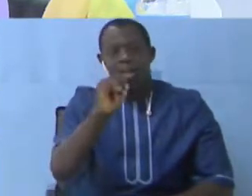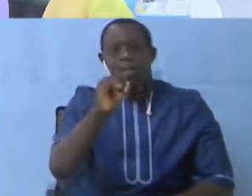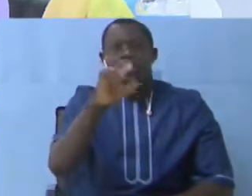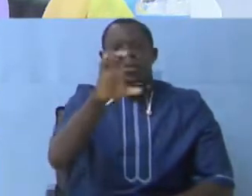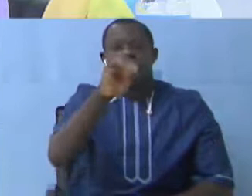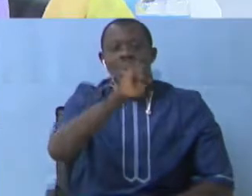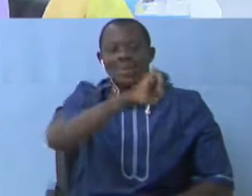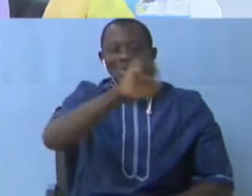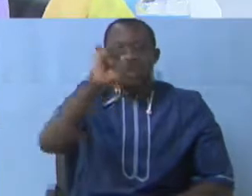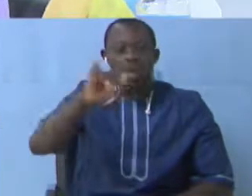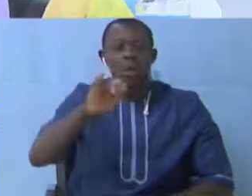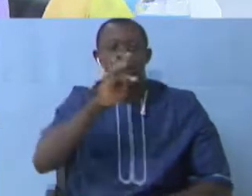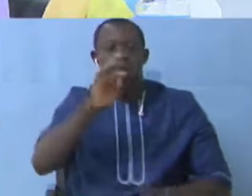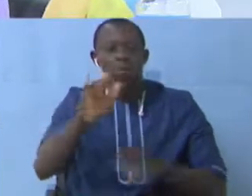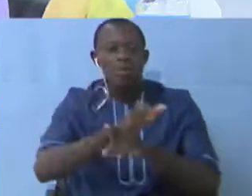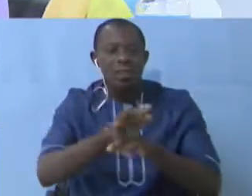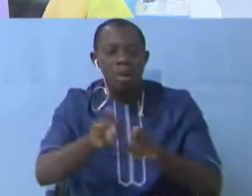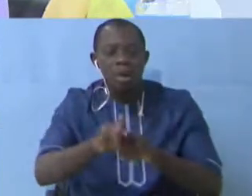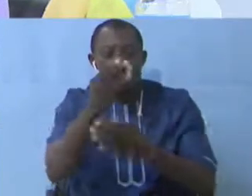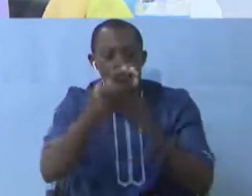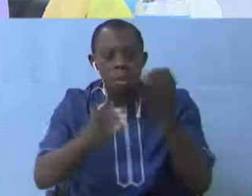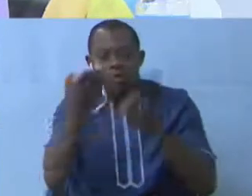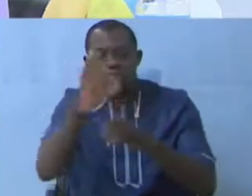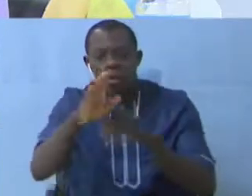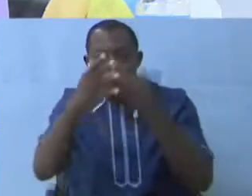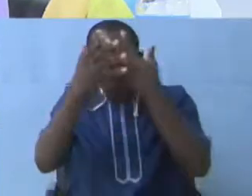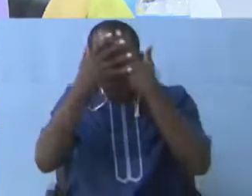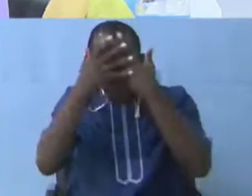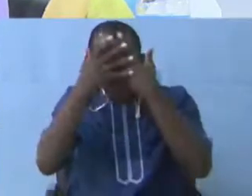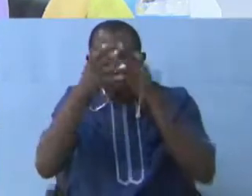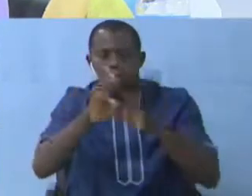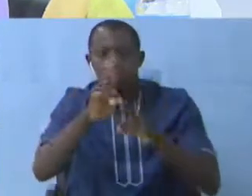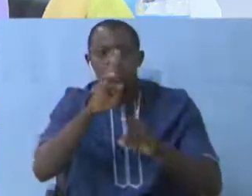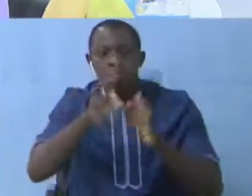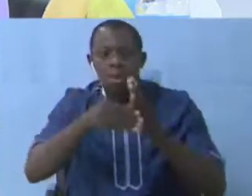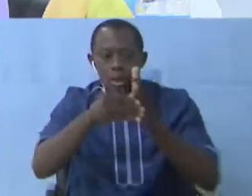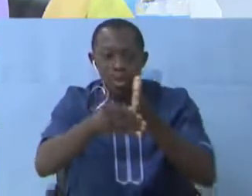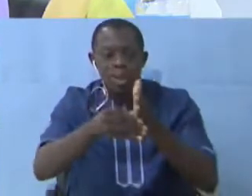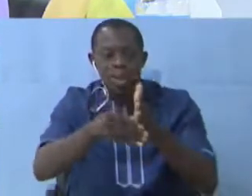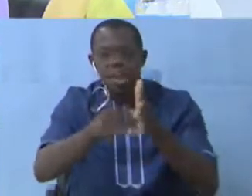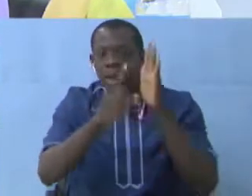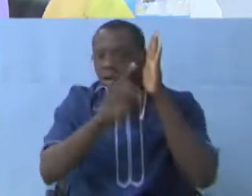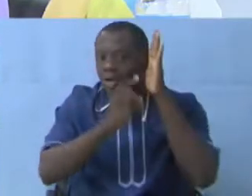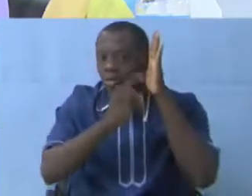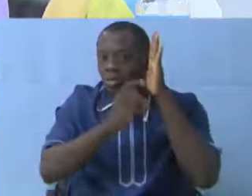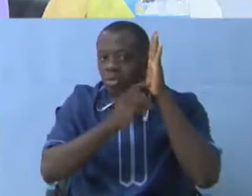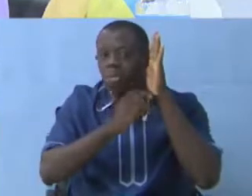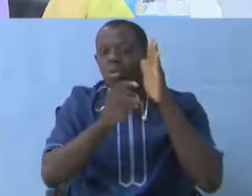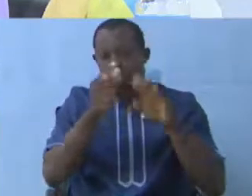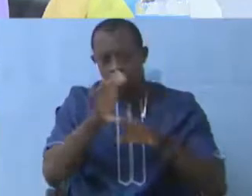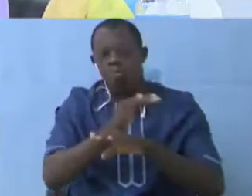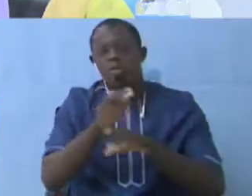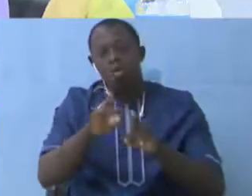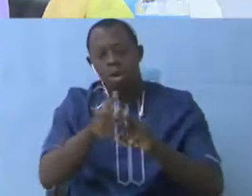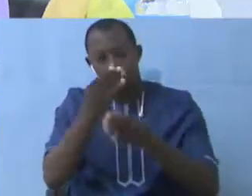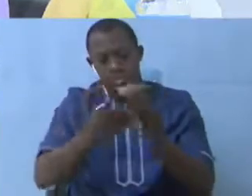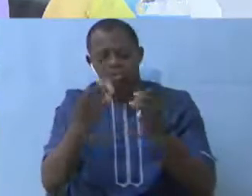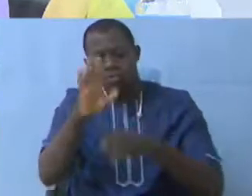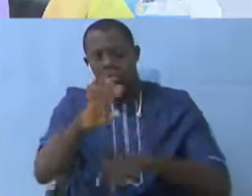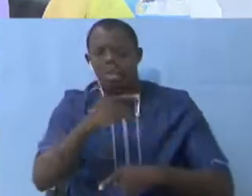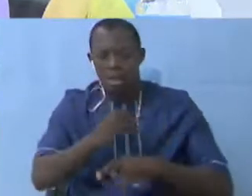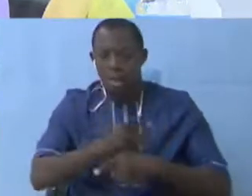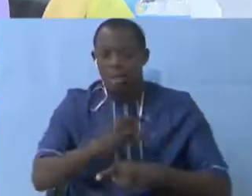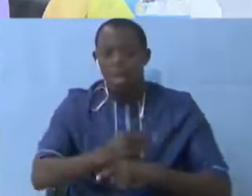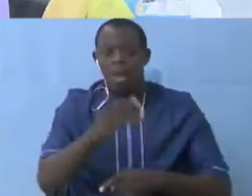benn bokk na ci Alhaji Abdoulaye Cissé ki nga xam ne moo jiite woon Teranga FM nga xam ne moom dafa dawoon génn réew mi. He was